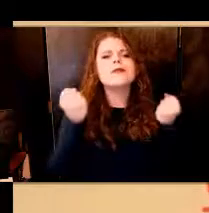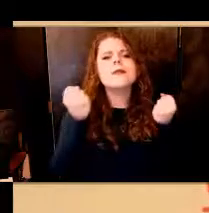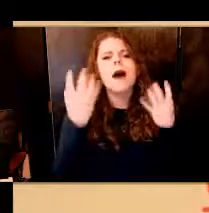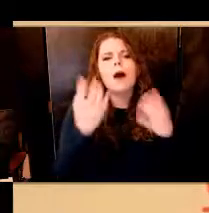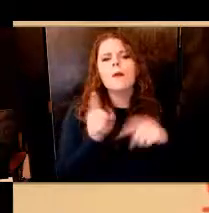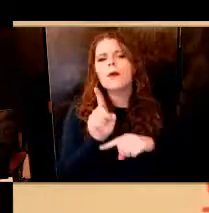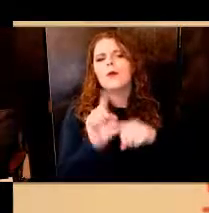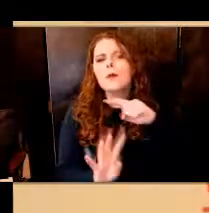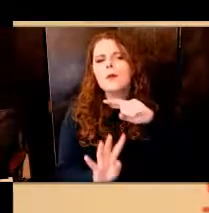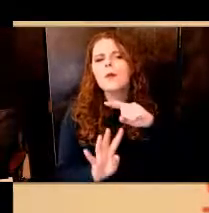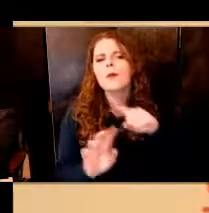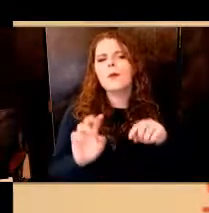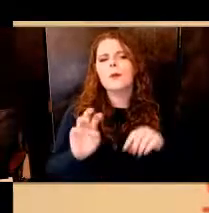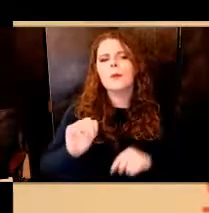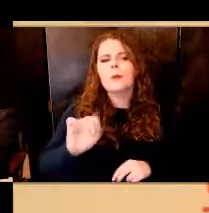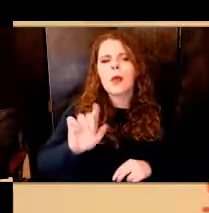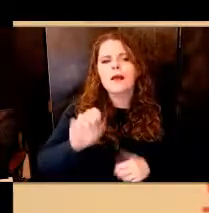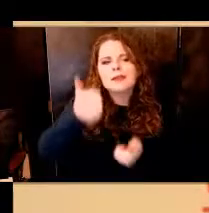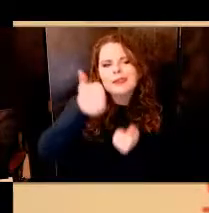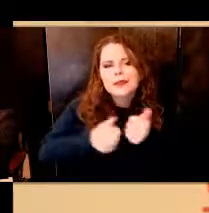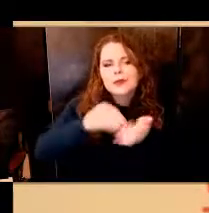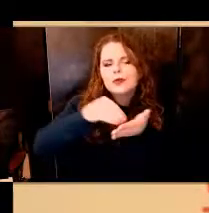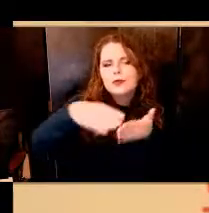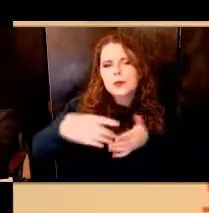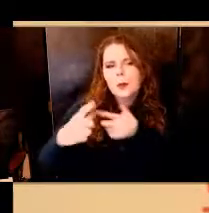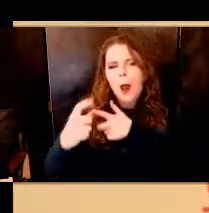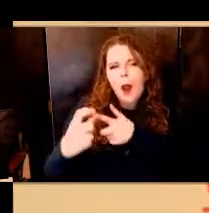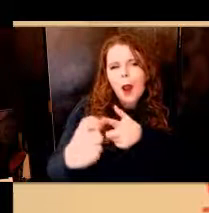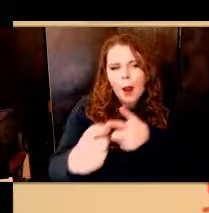miles did each student run?